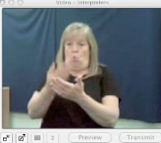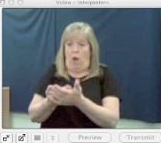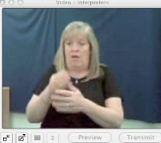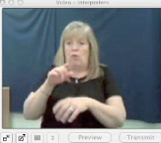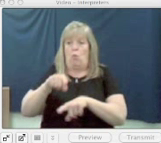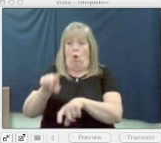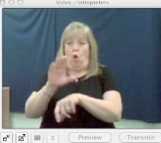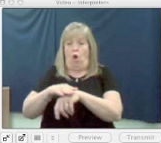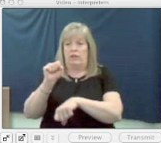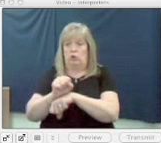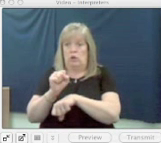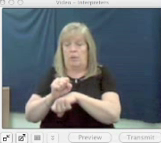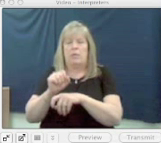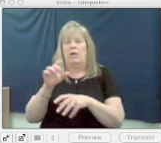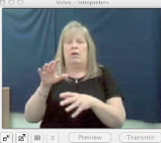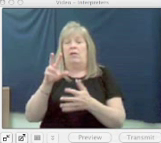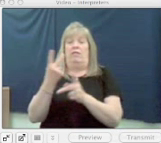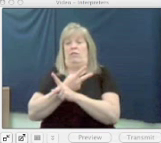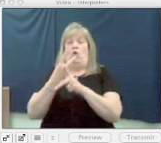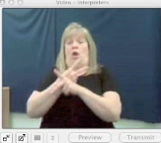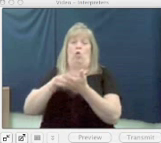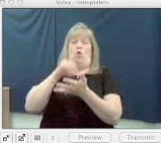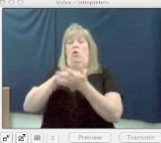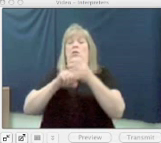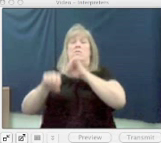we would